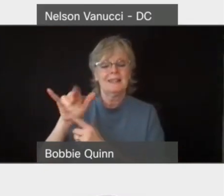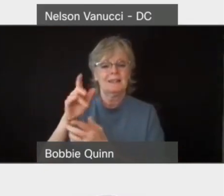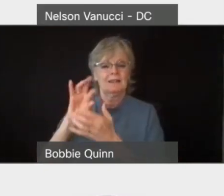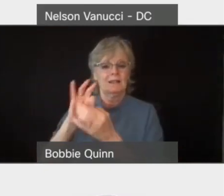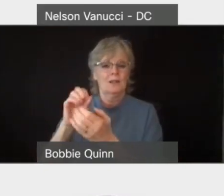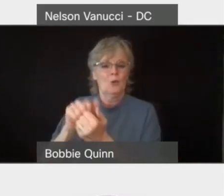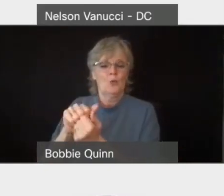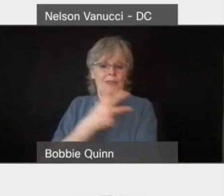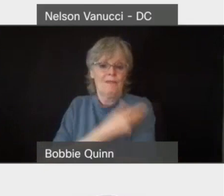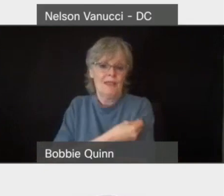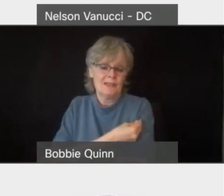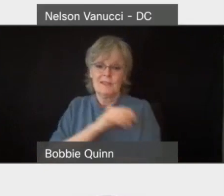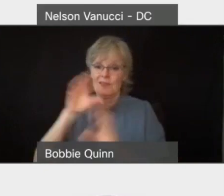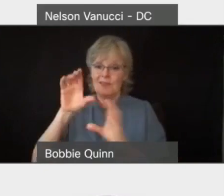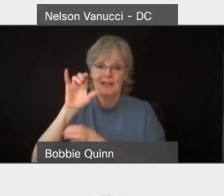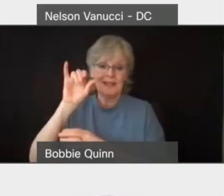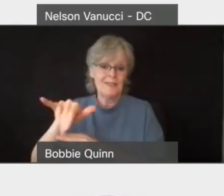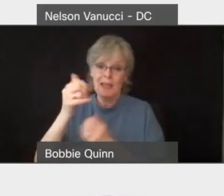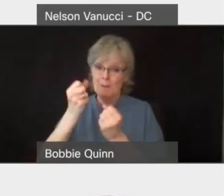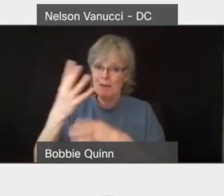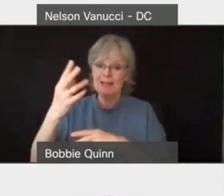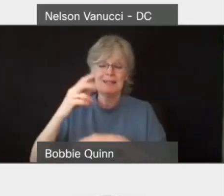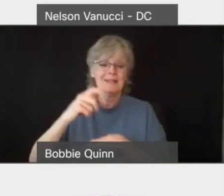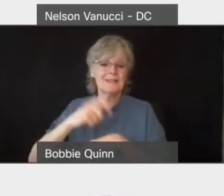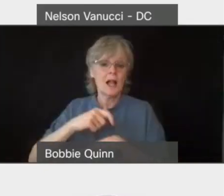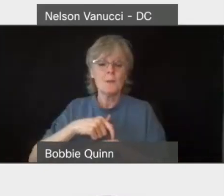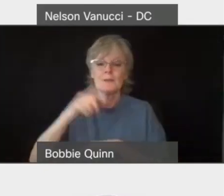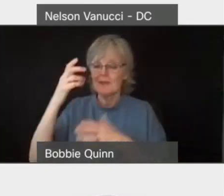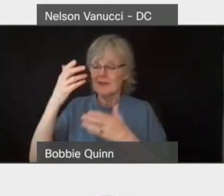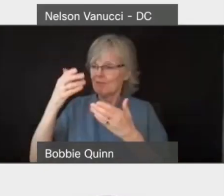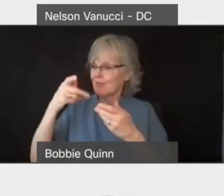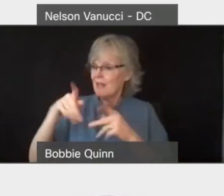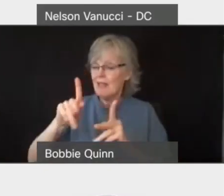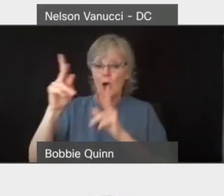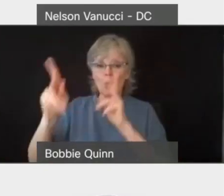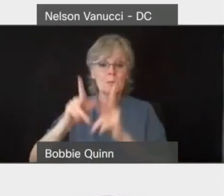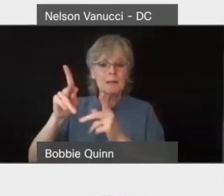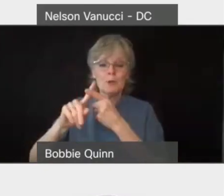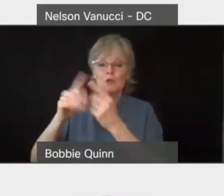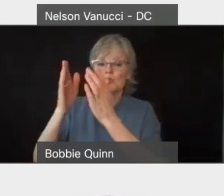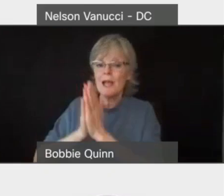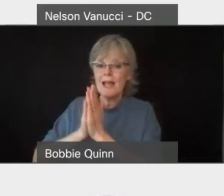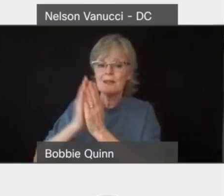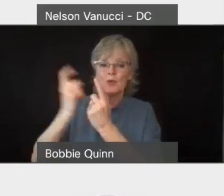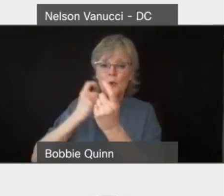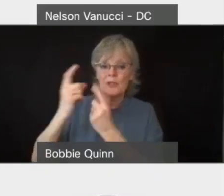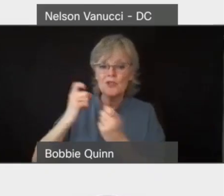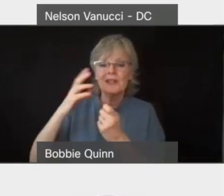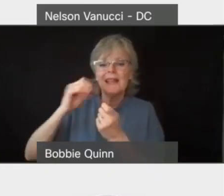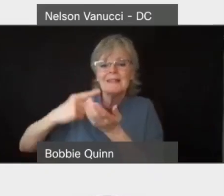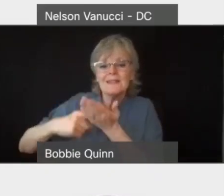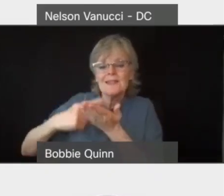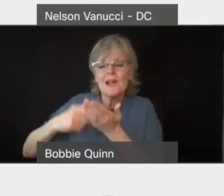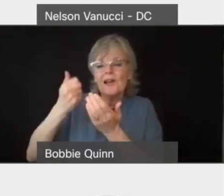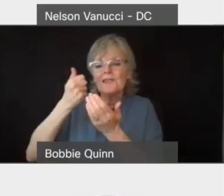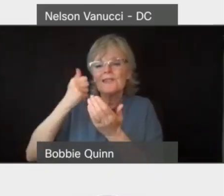have offered lots of occasions for people to ask them questions and to discuss the issue of the vaccine.